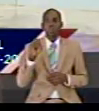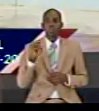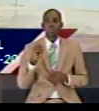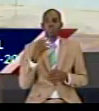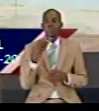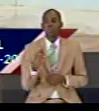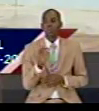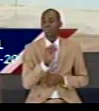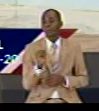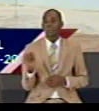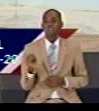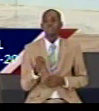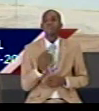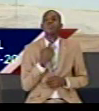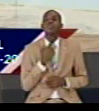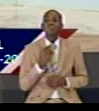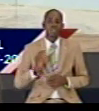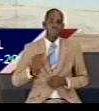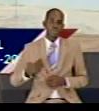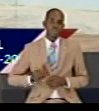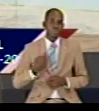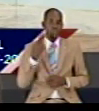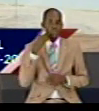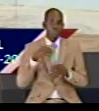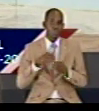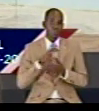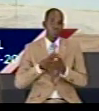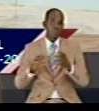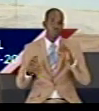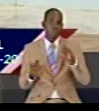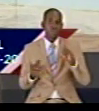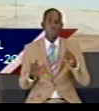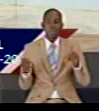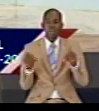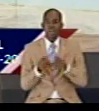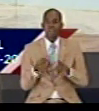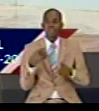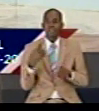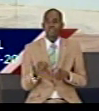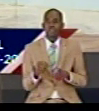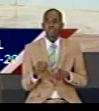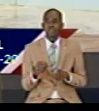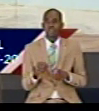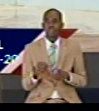God. It says in verse 1, as the hart panteth